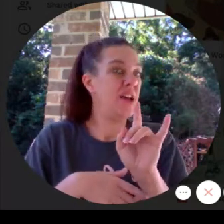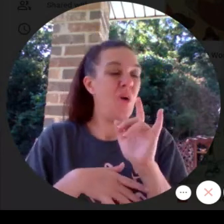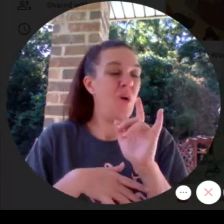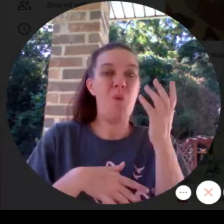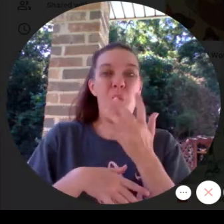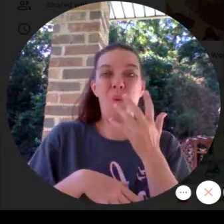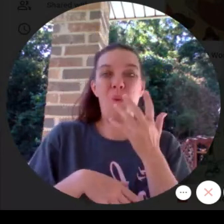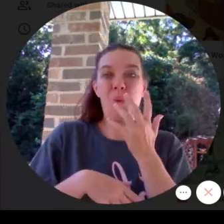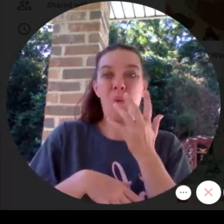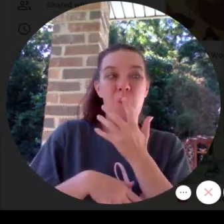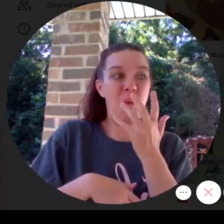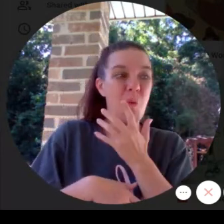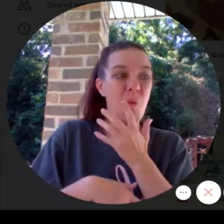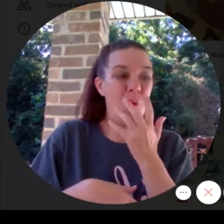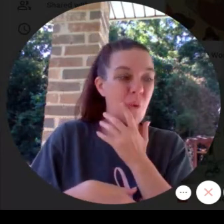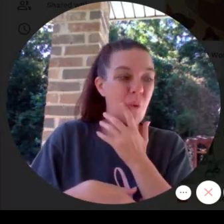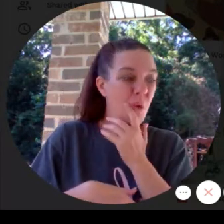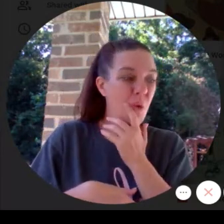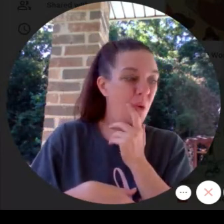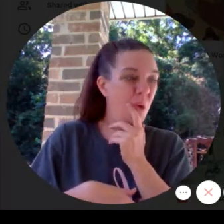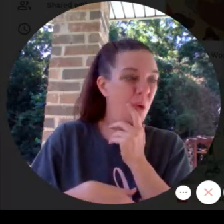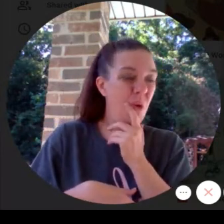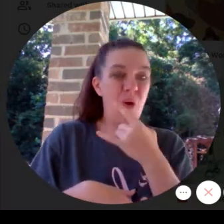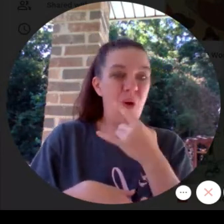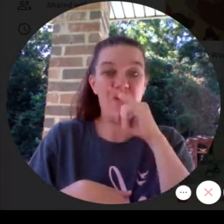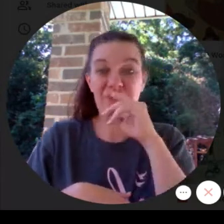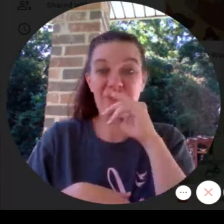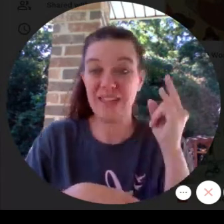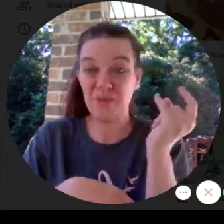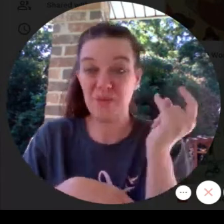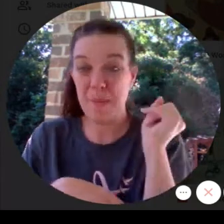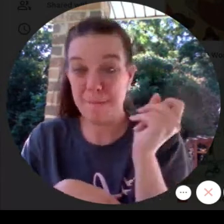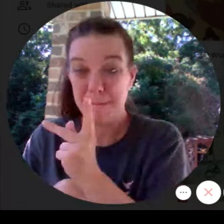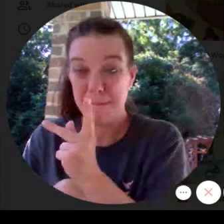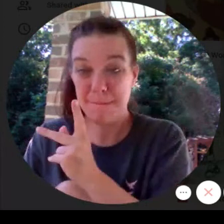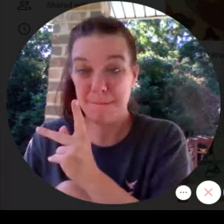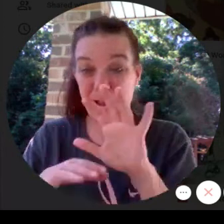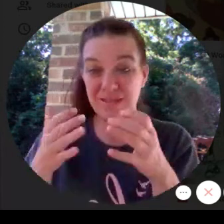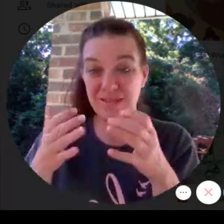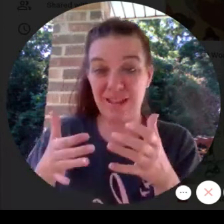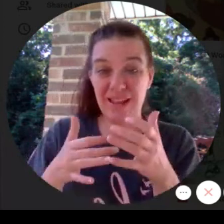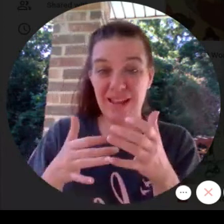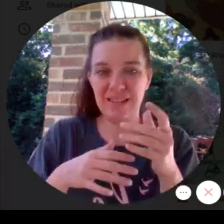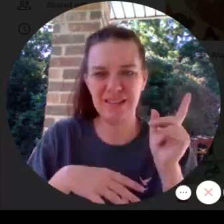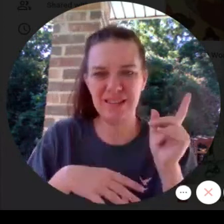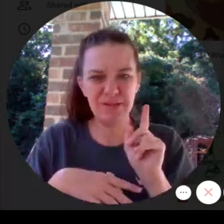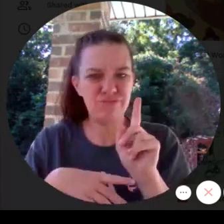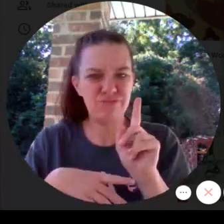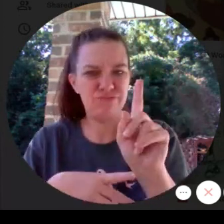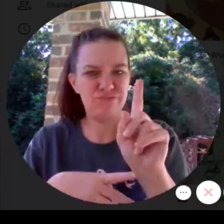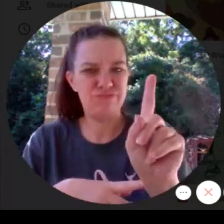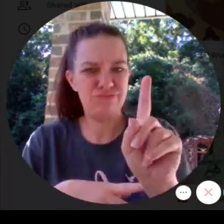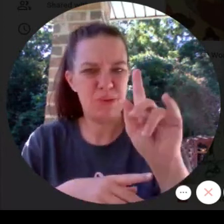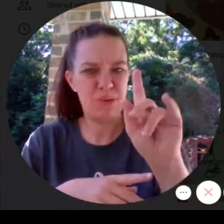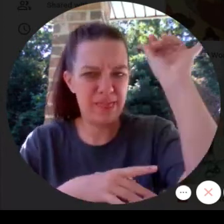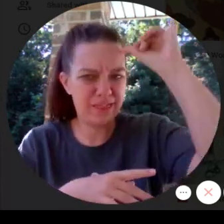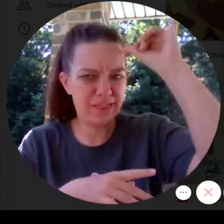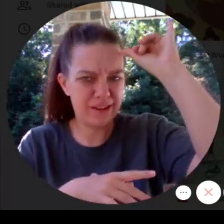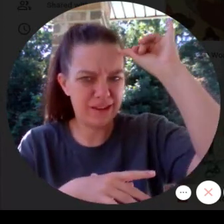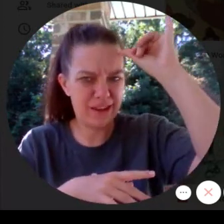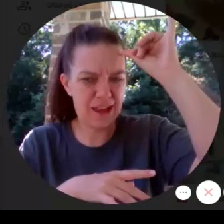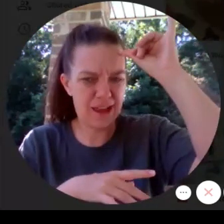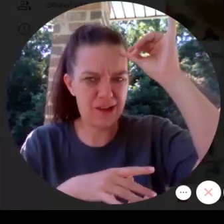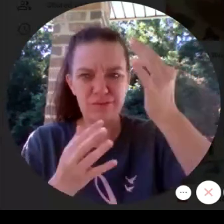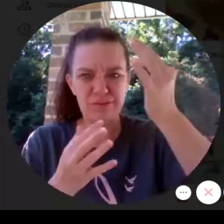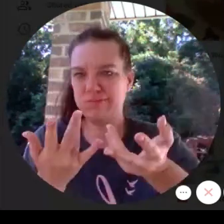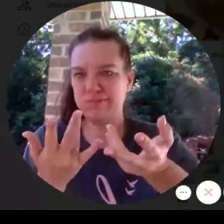said Miles. When the kids went back to class, they walked by the charred remains of